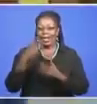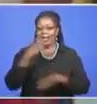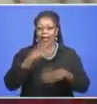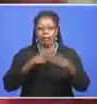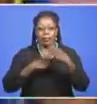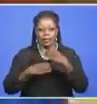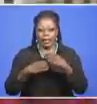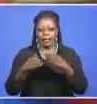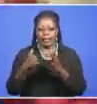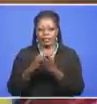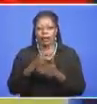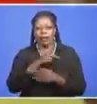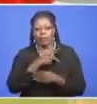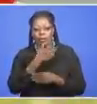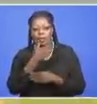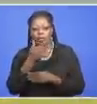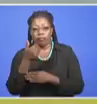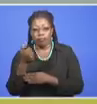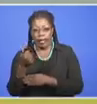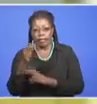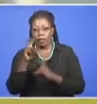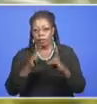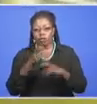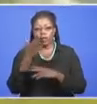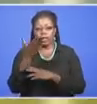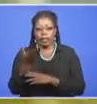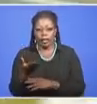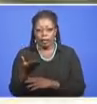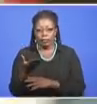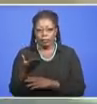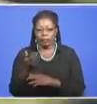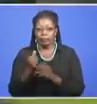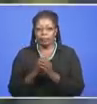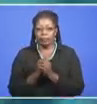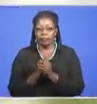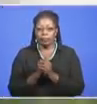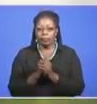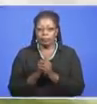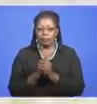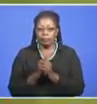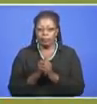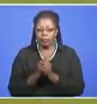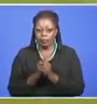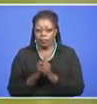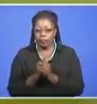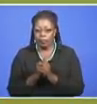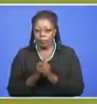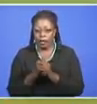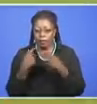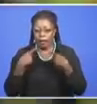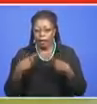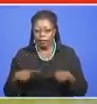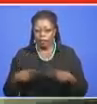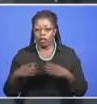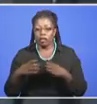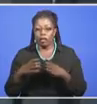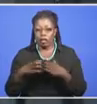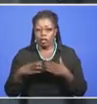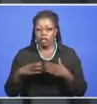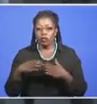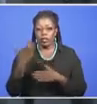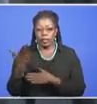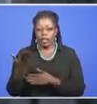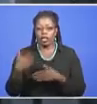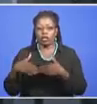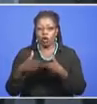best, but I like the competition that was there. I just faulty up in the throws and executing part, but in physical condition, I was there. I have to